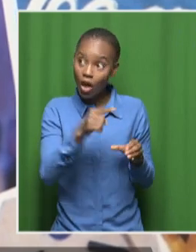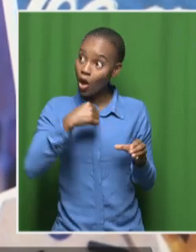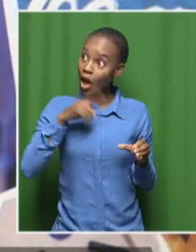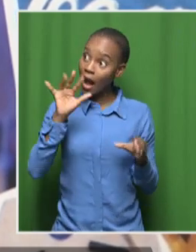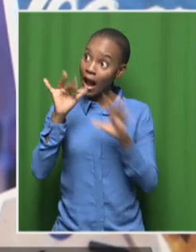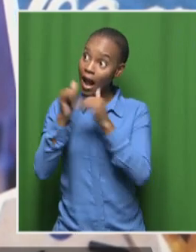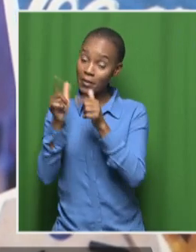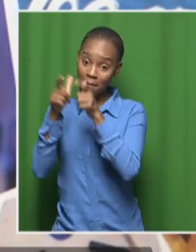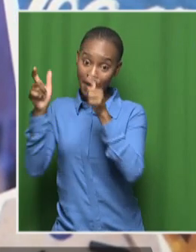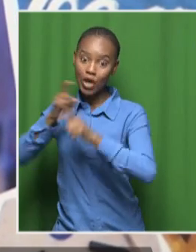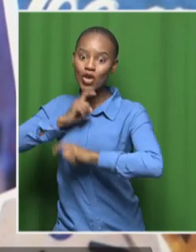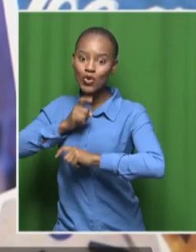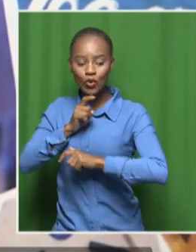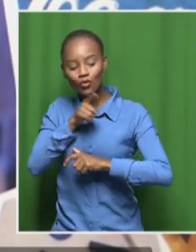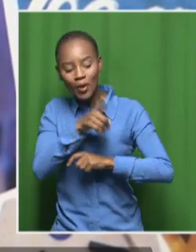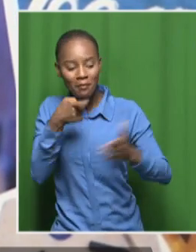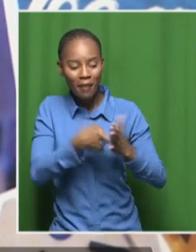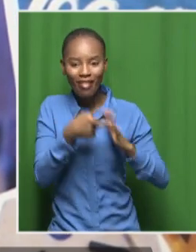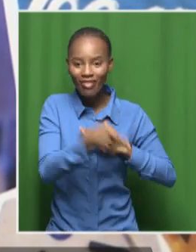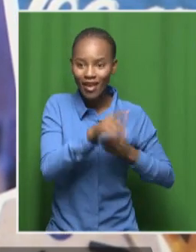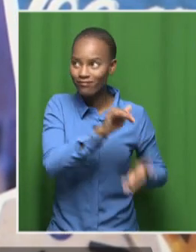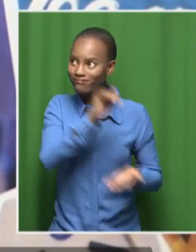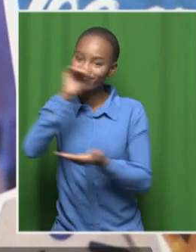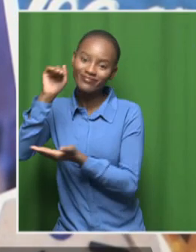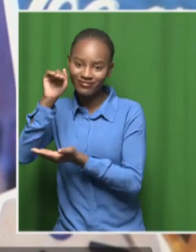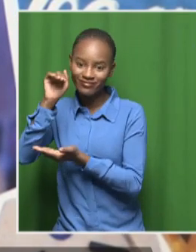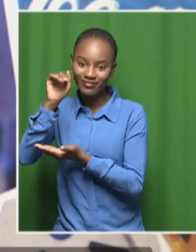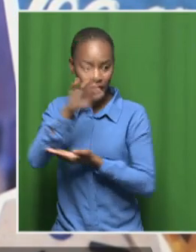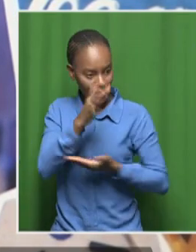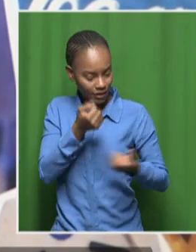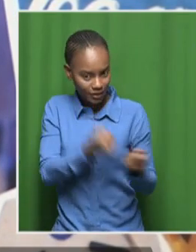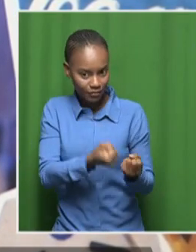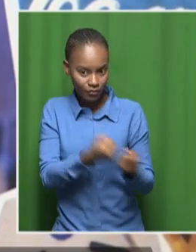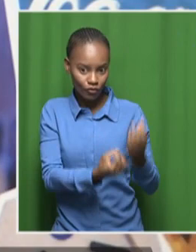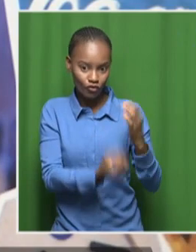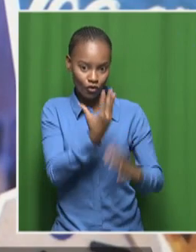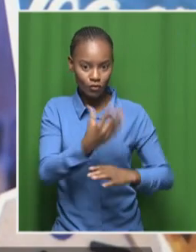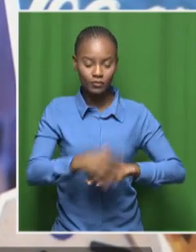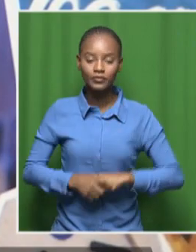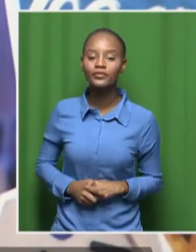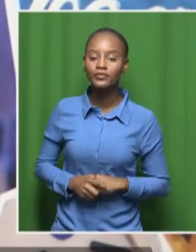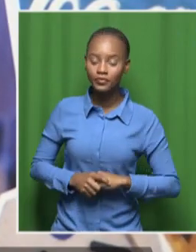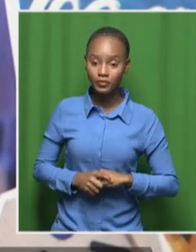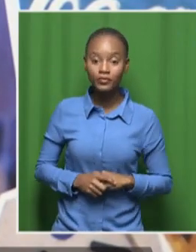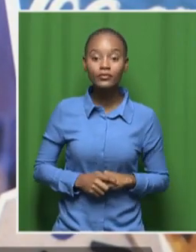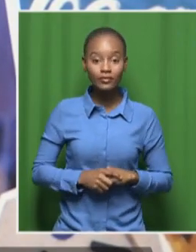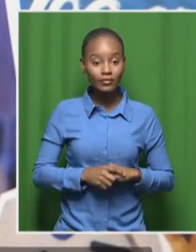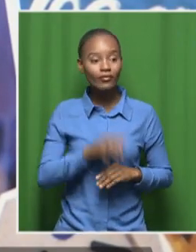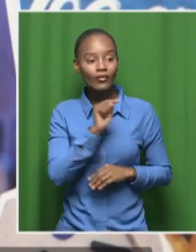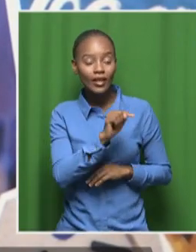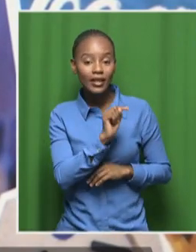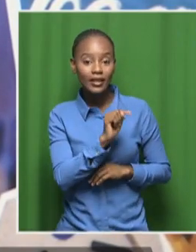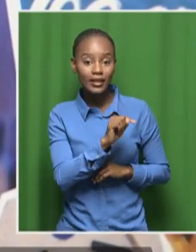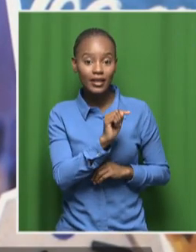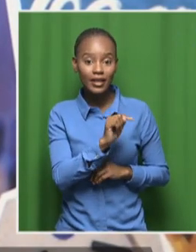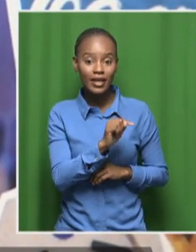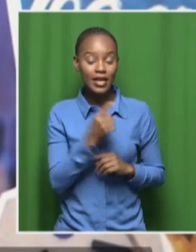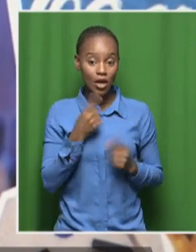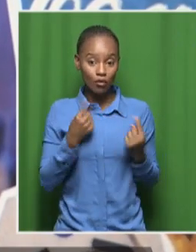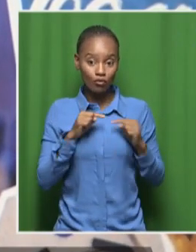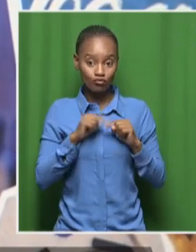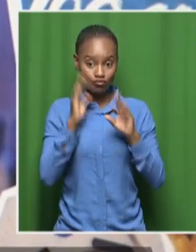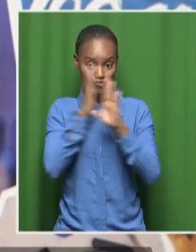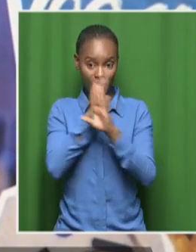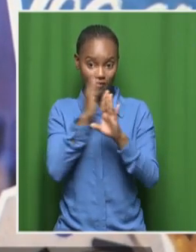basis as businesses. And even when previously we bought without giving consideration as to where it comes from, as a private sector, we're